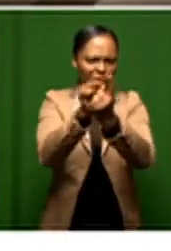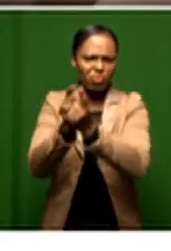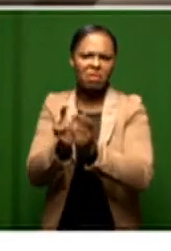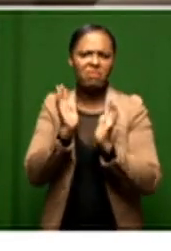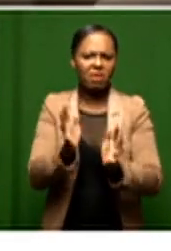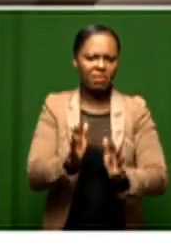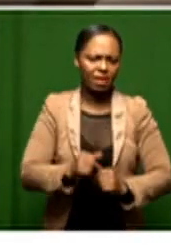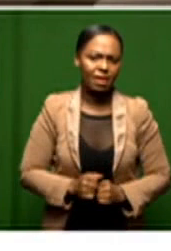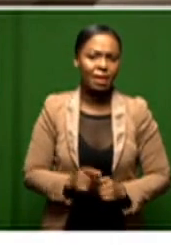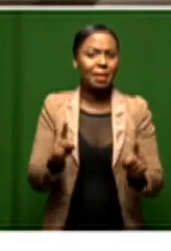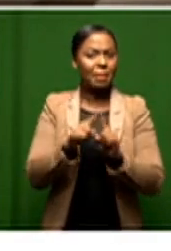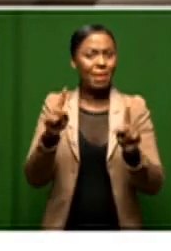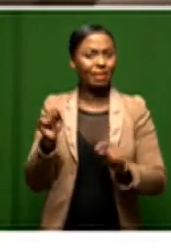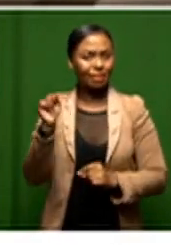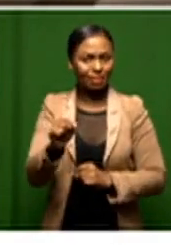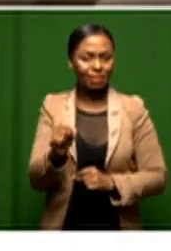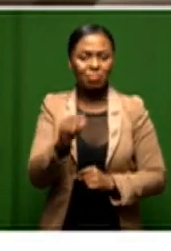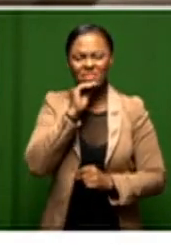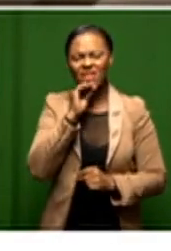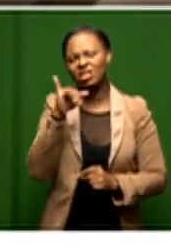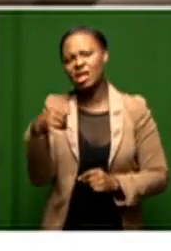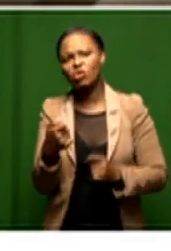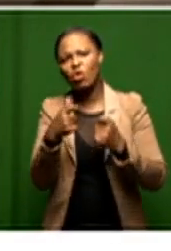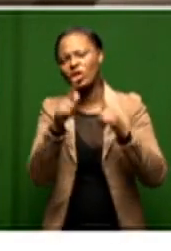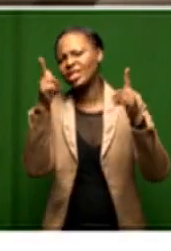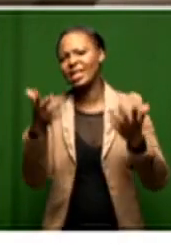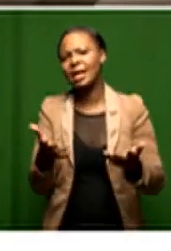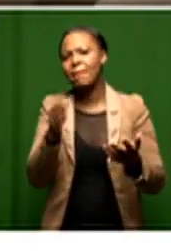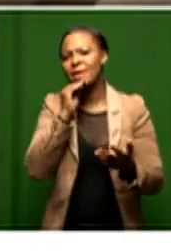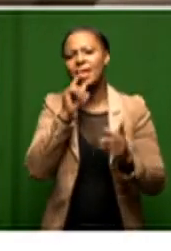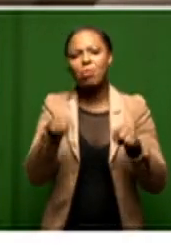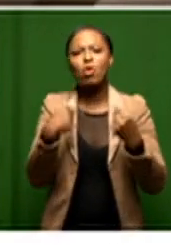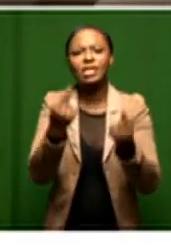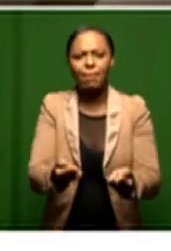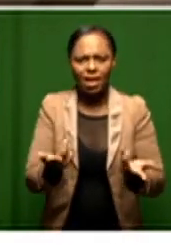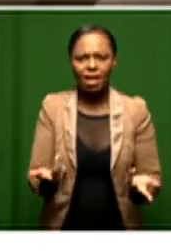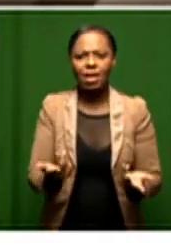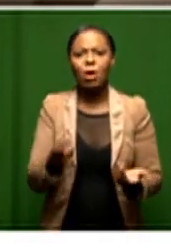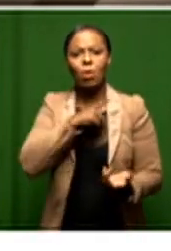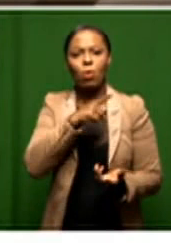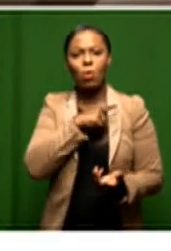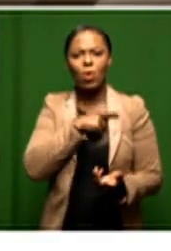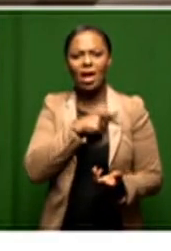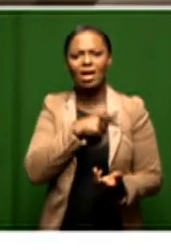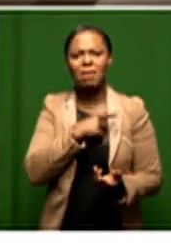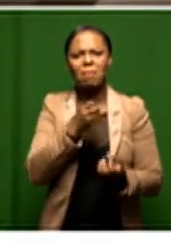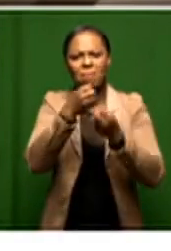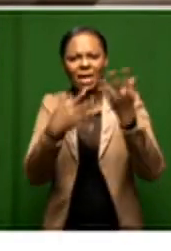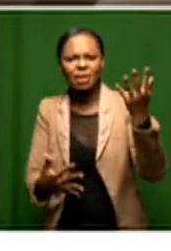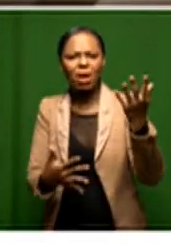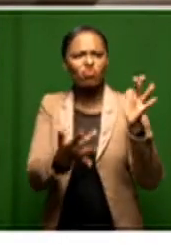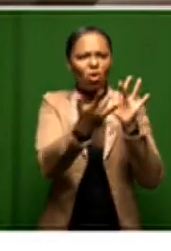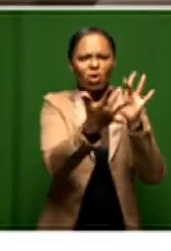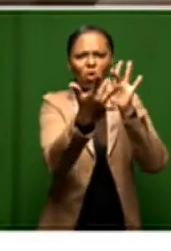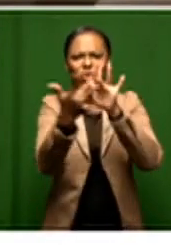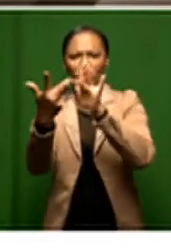place. And it just would be logistically impossible and unfeasible for them to have multiple points of contact